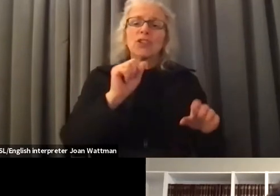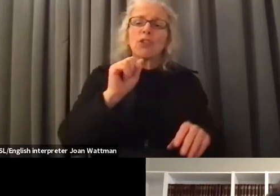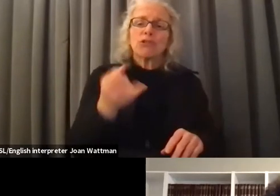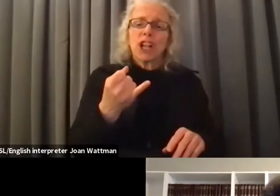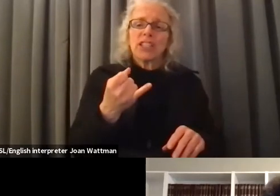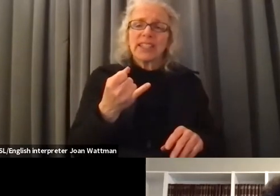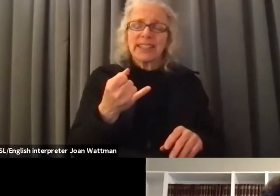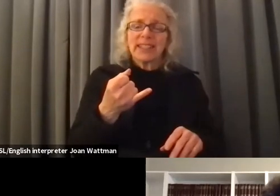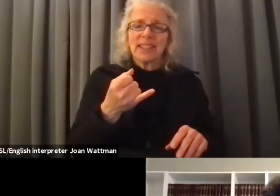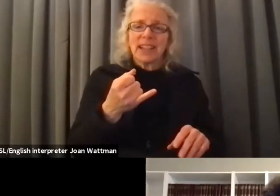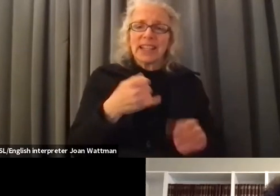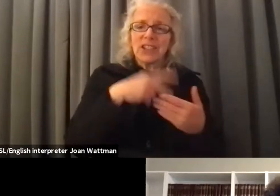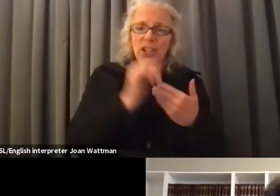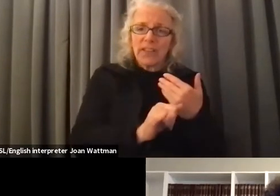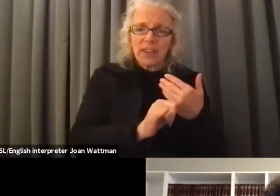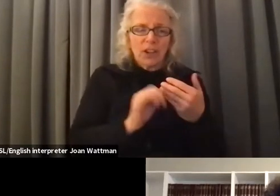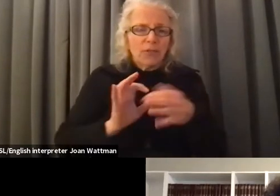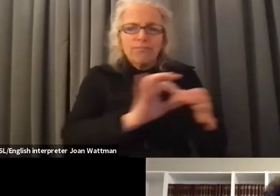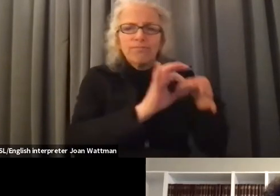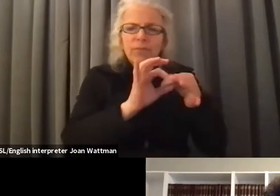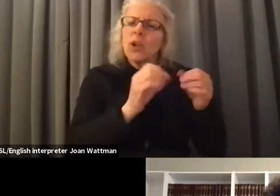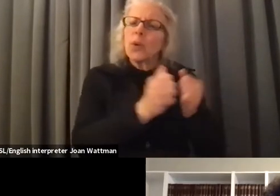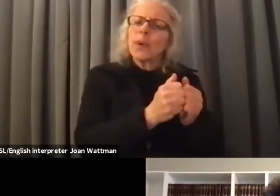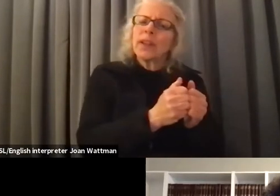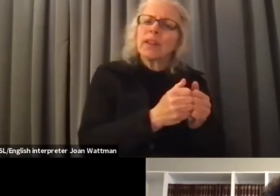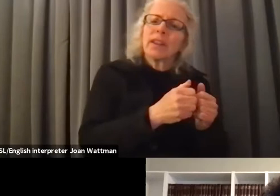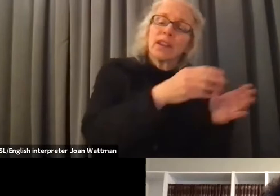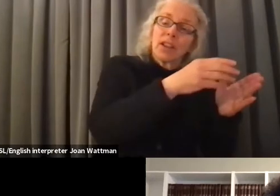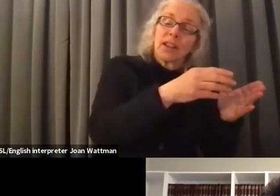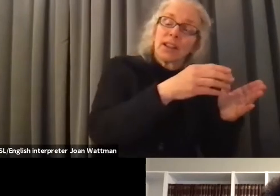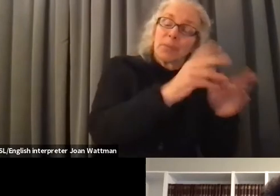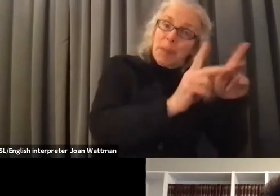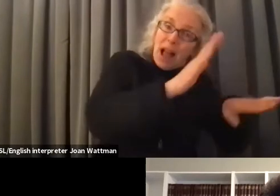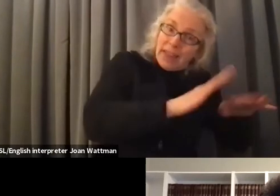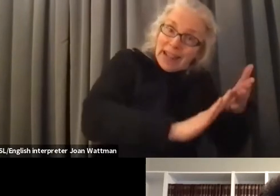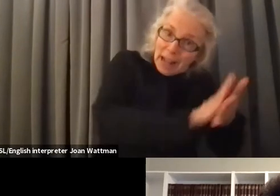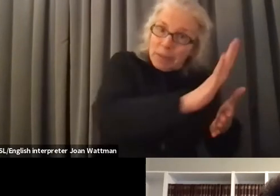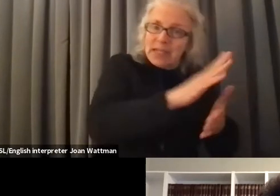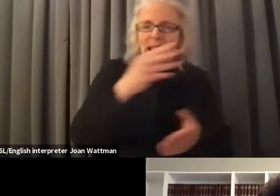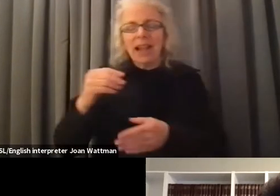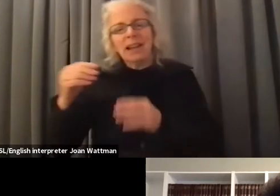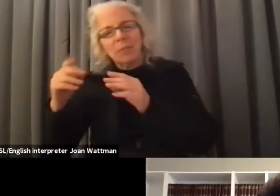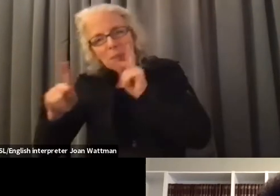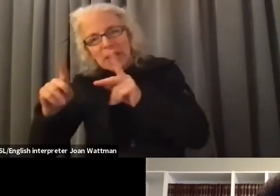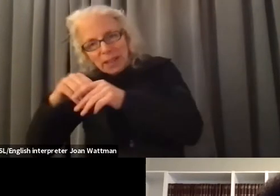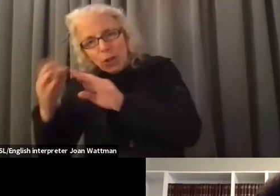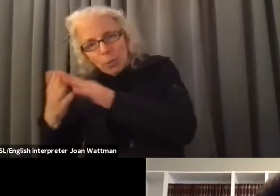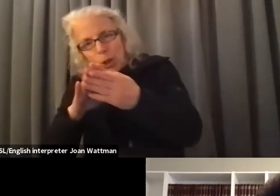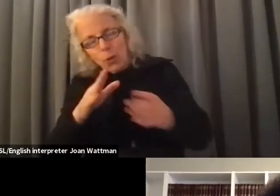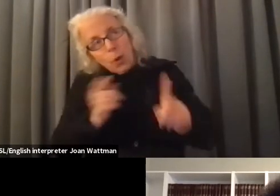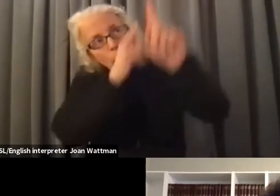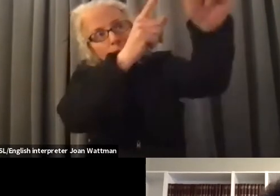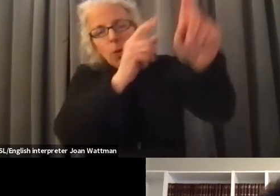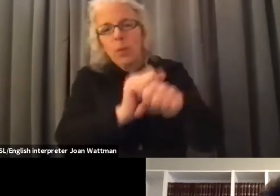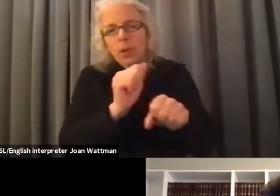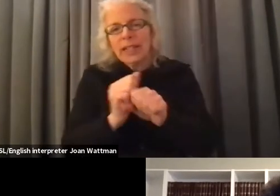that promotes connections between academics and community organizers doing work on social justice. So please